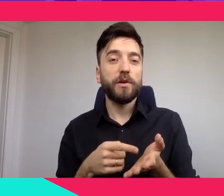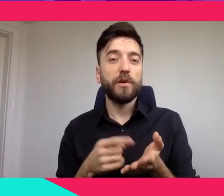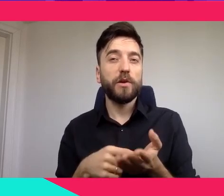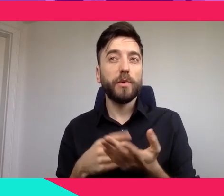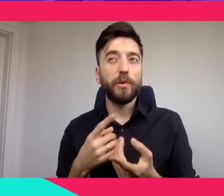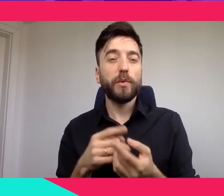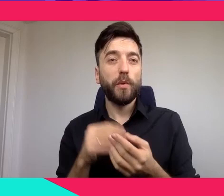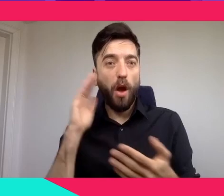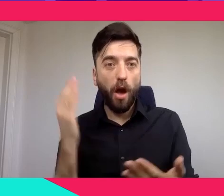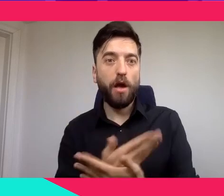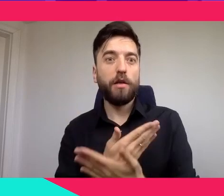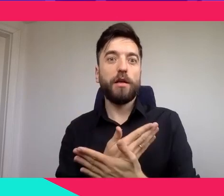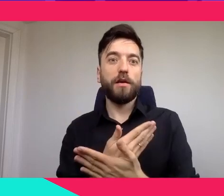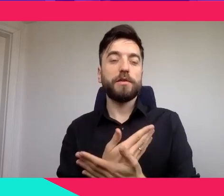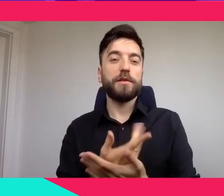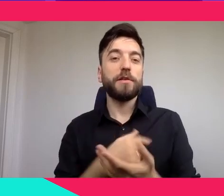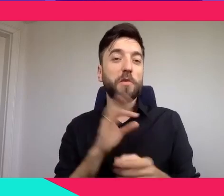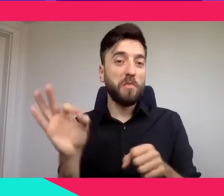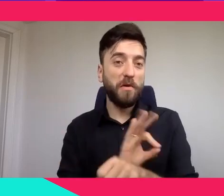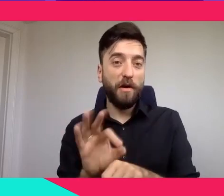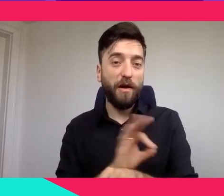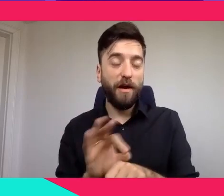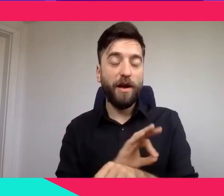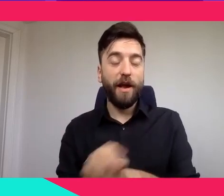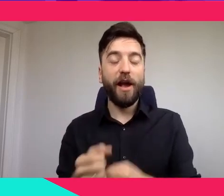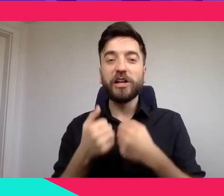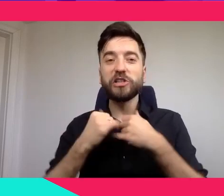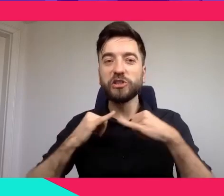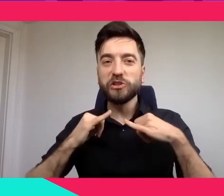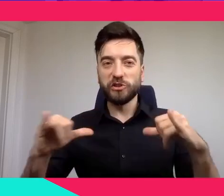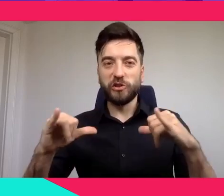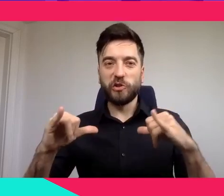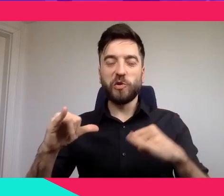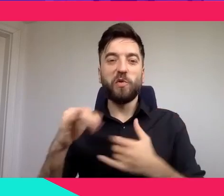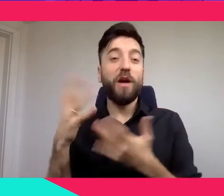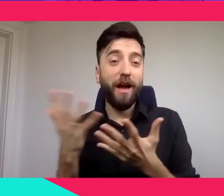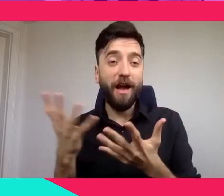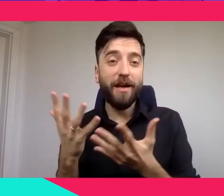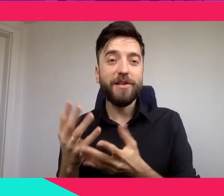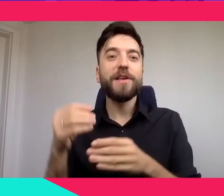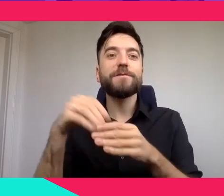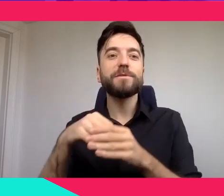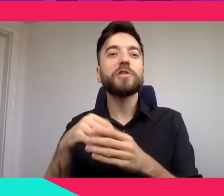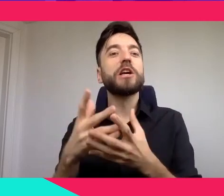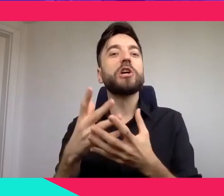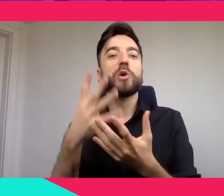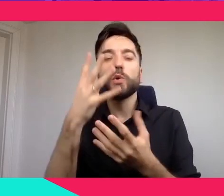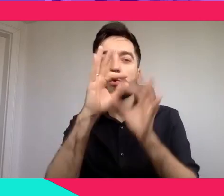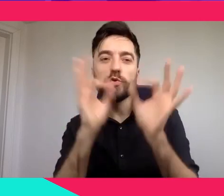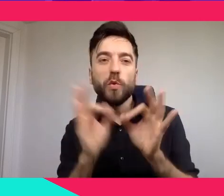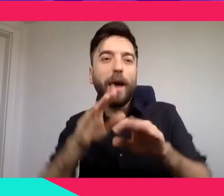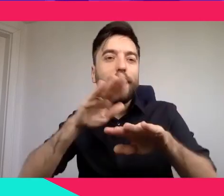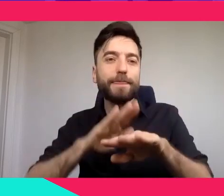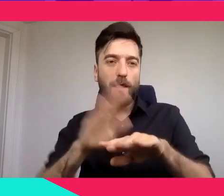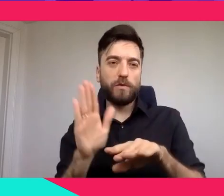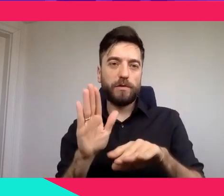and remix artworks, you never forget them again, because you've been so close and you've made choices and